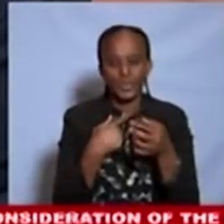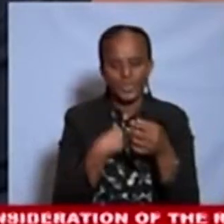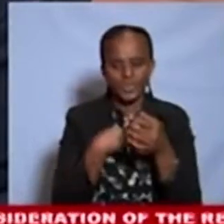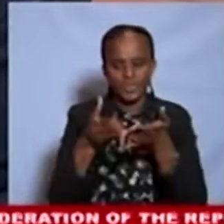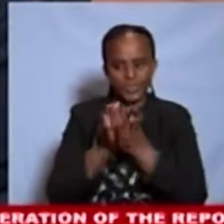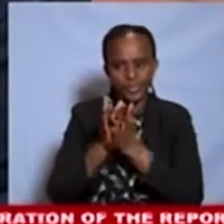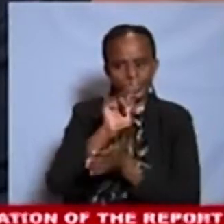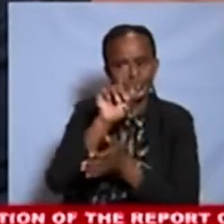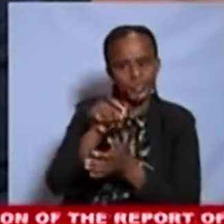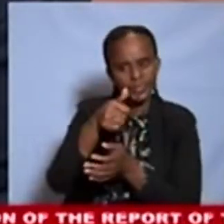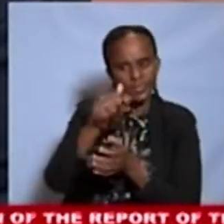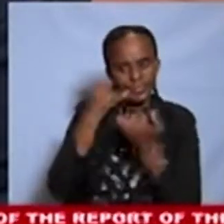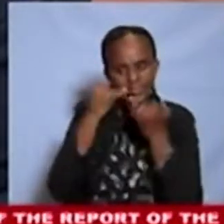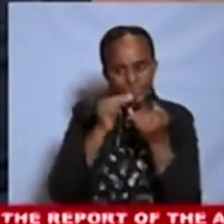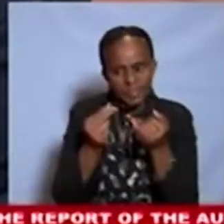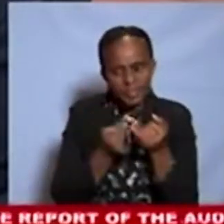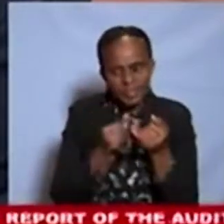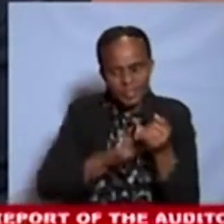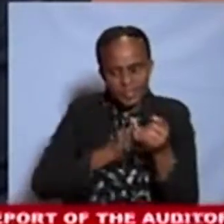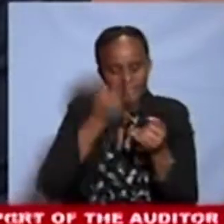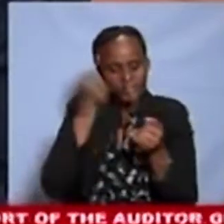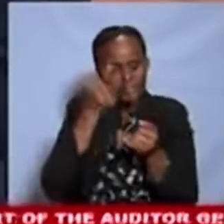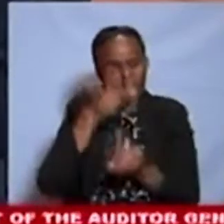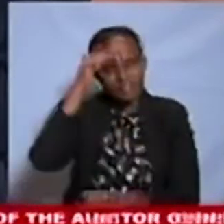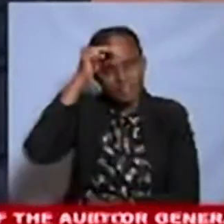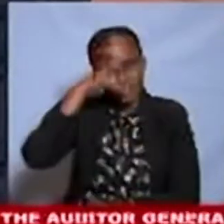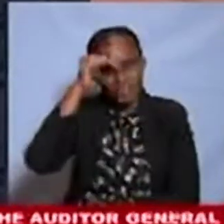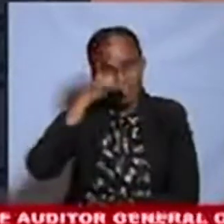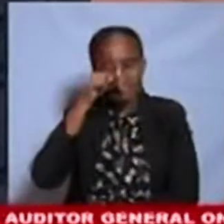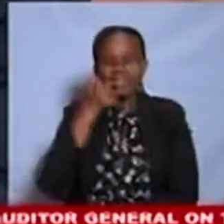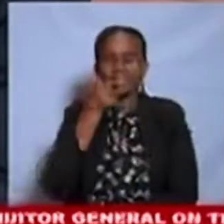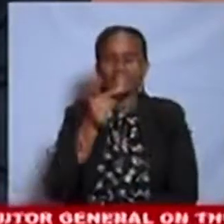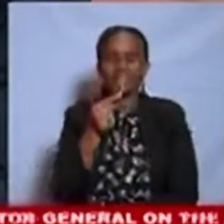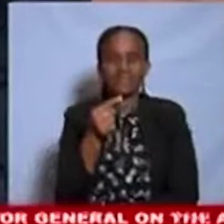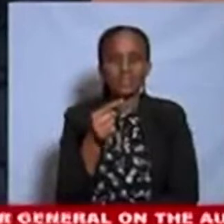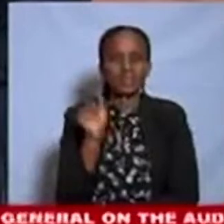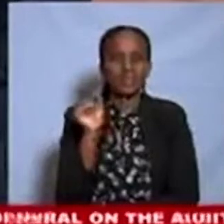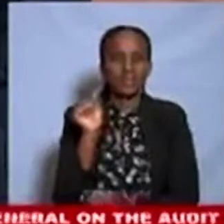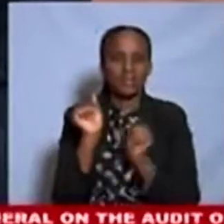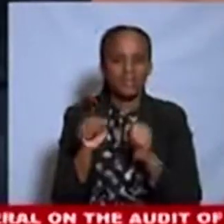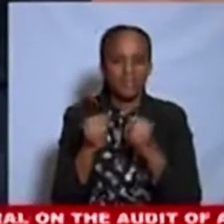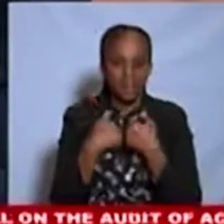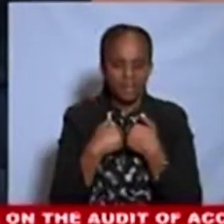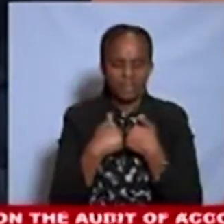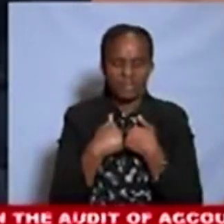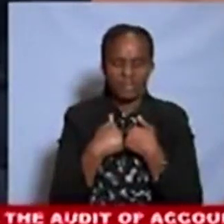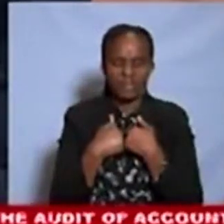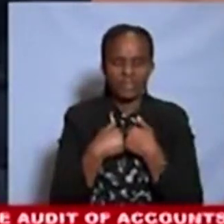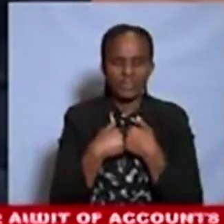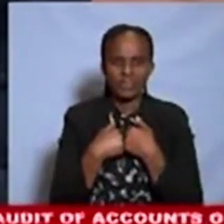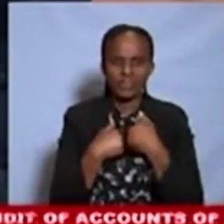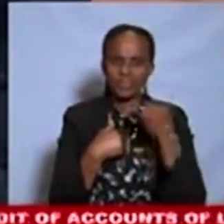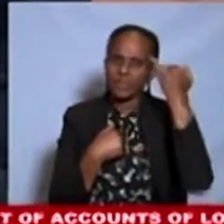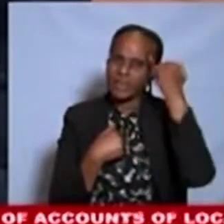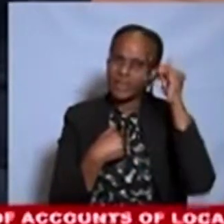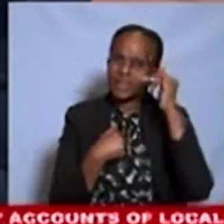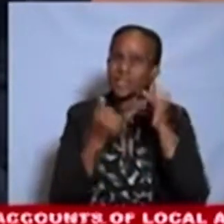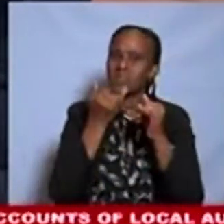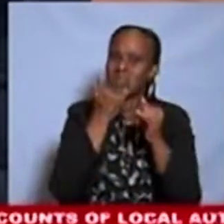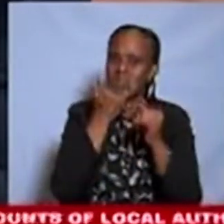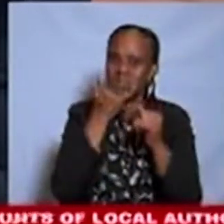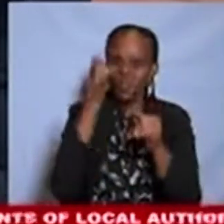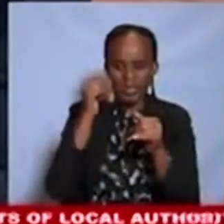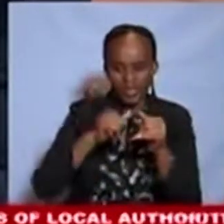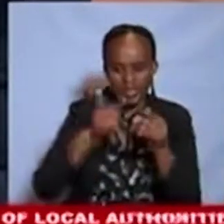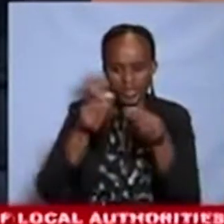to say, tell us, we need to understand Namwara. Like you said, we might have a wrong perception about Namwara. Why can't